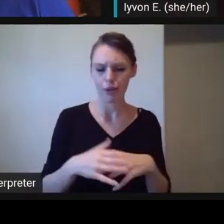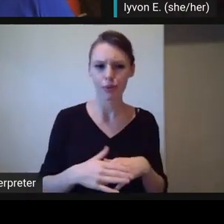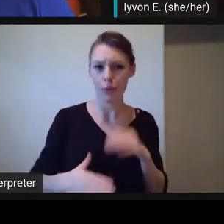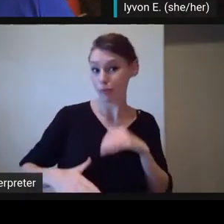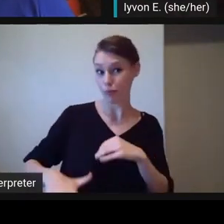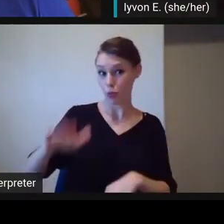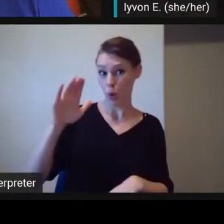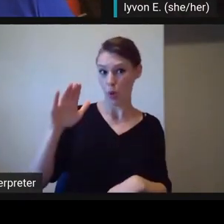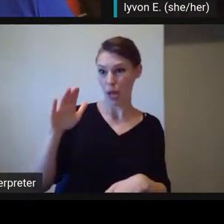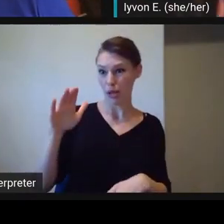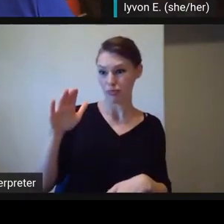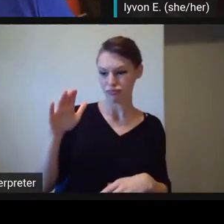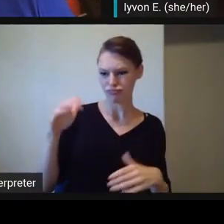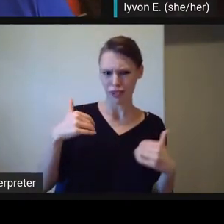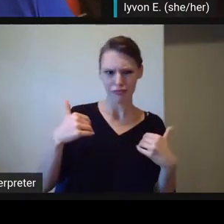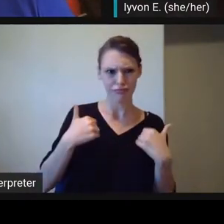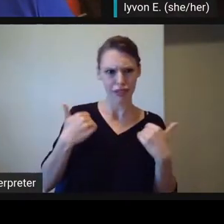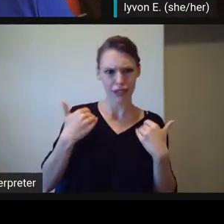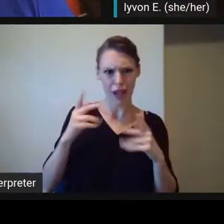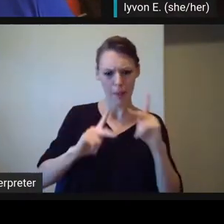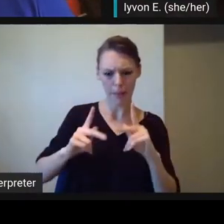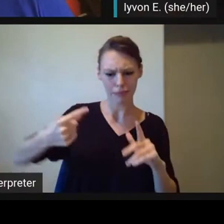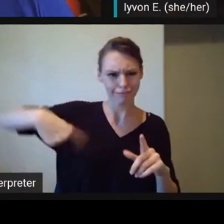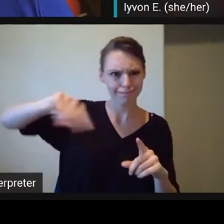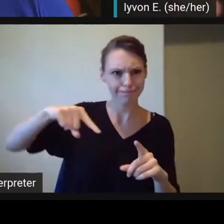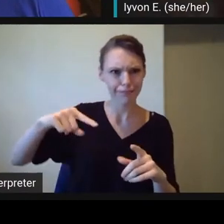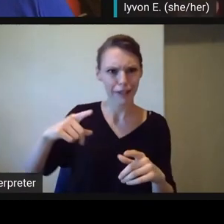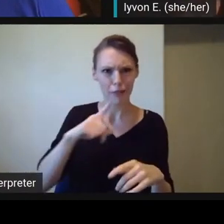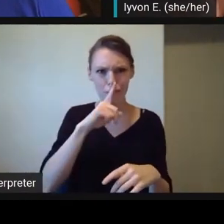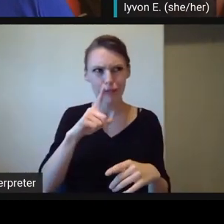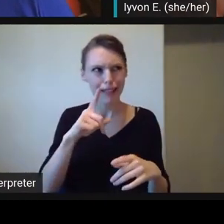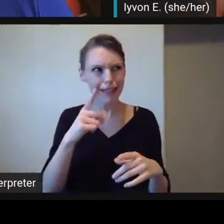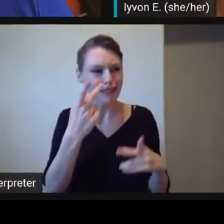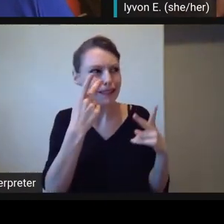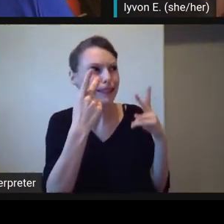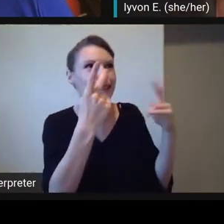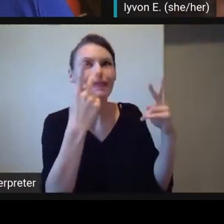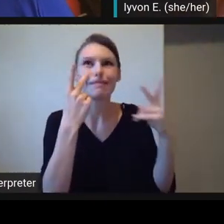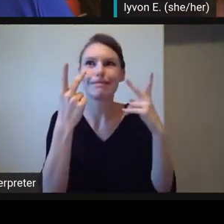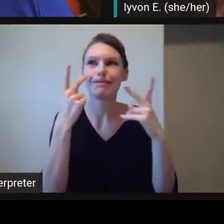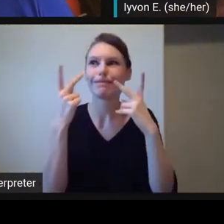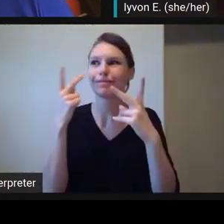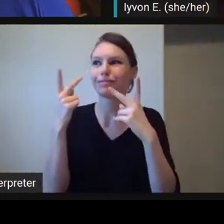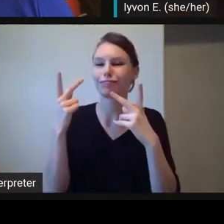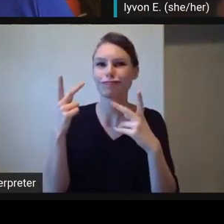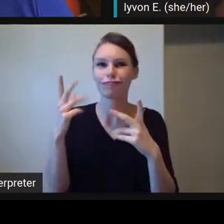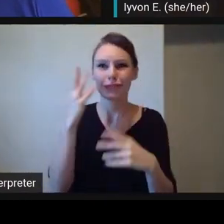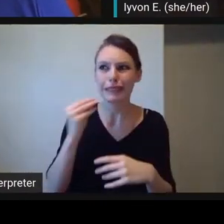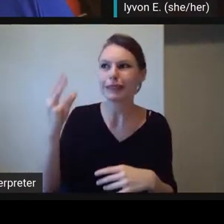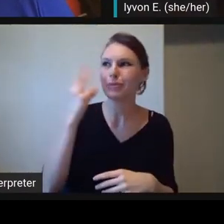poised at this point because they're not the ones in power yet, but like they're seeing, like they're at a really good place now